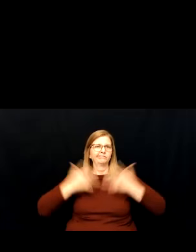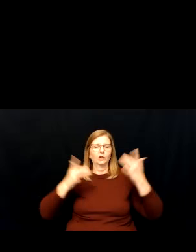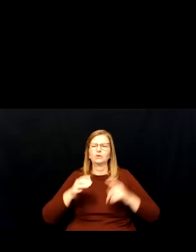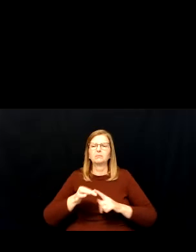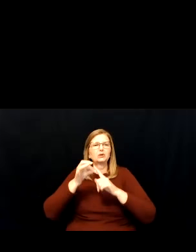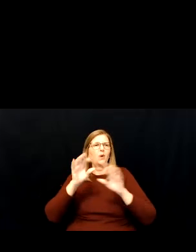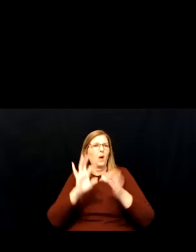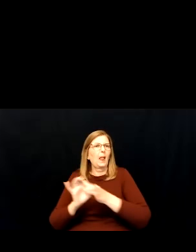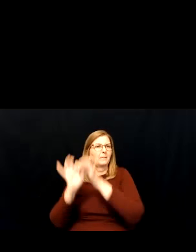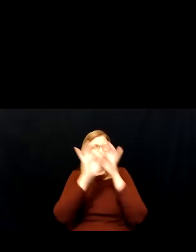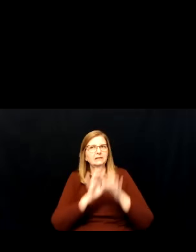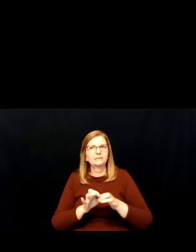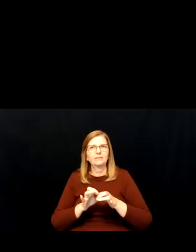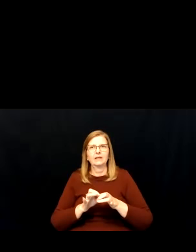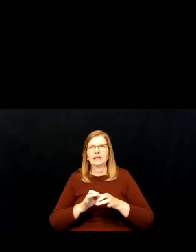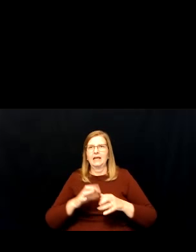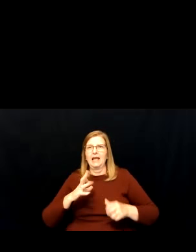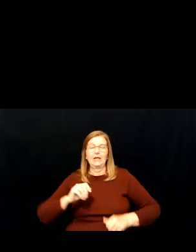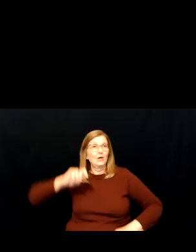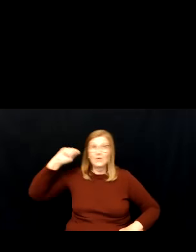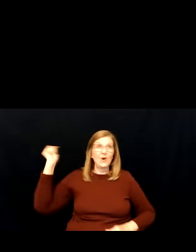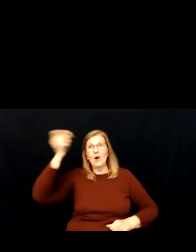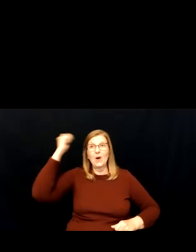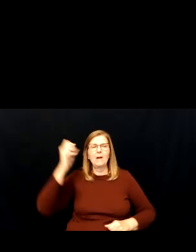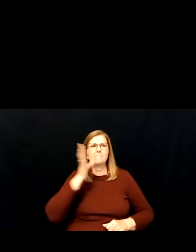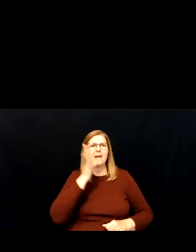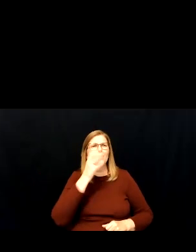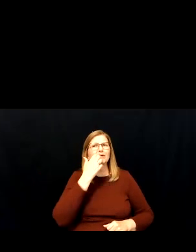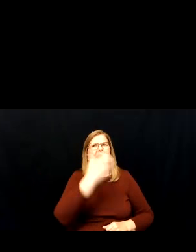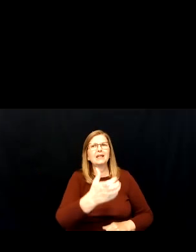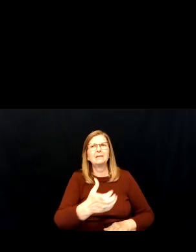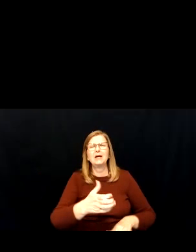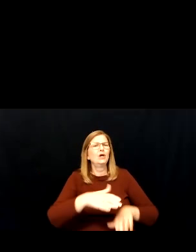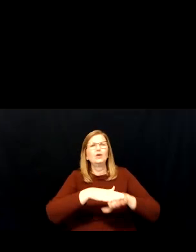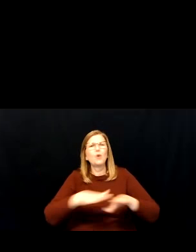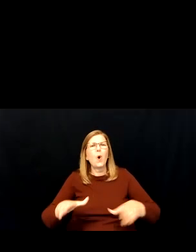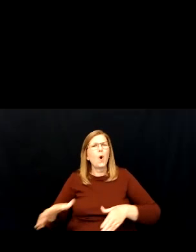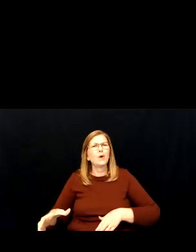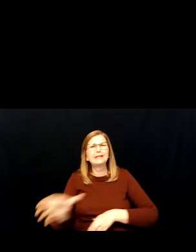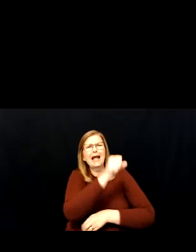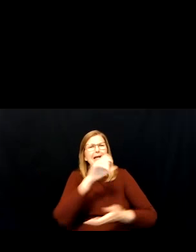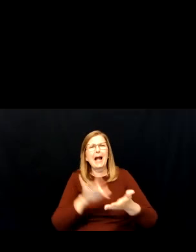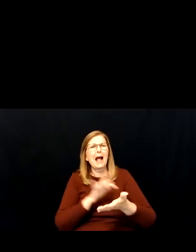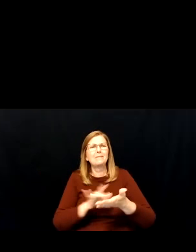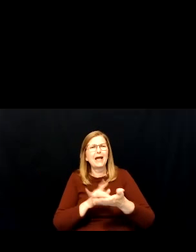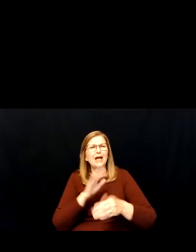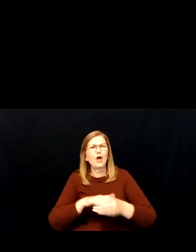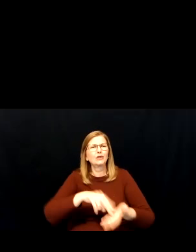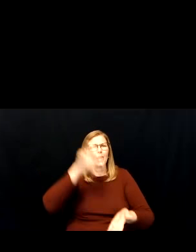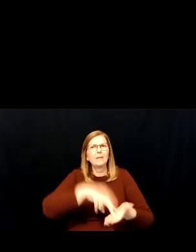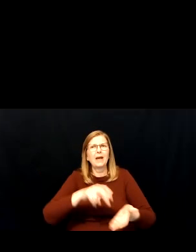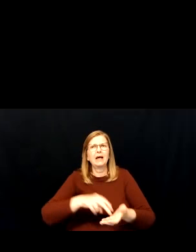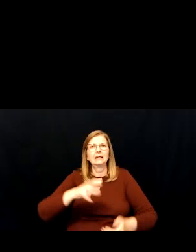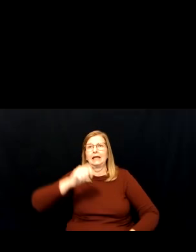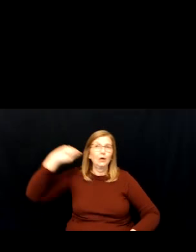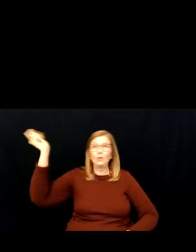ago, and he swung it around his head because his mother was yelling, don't take your iPad on the jump house, and he swung it